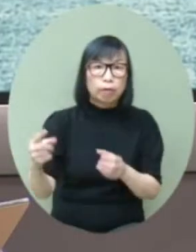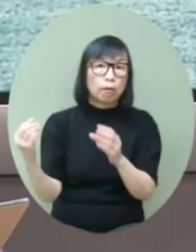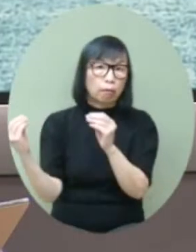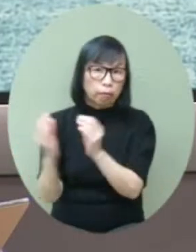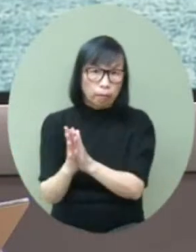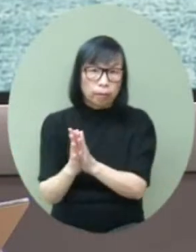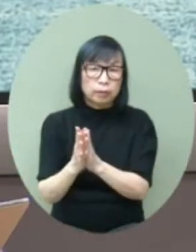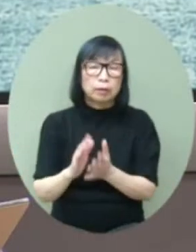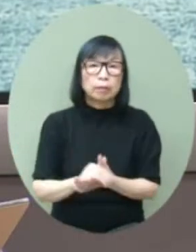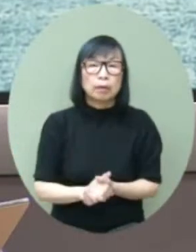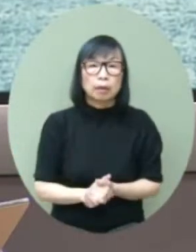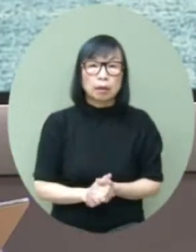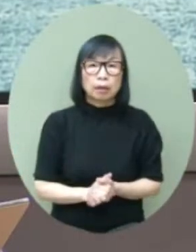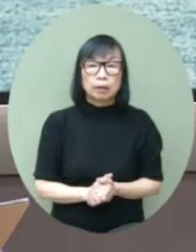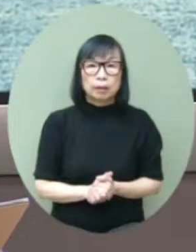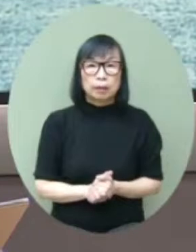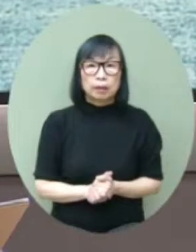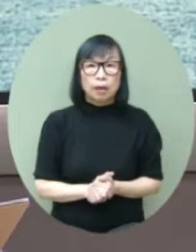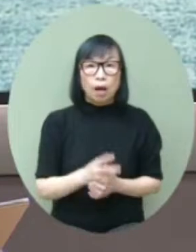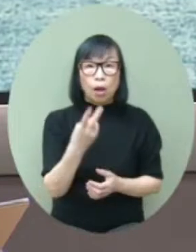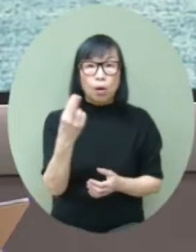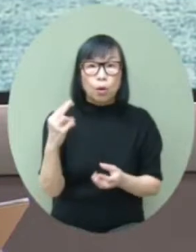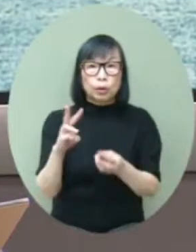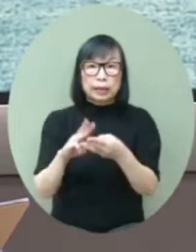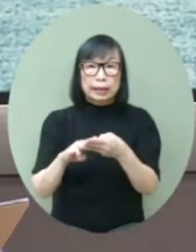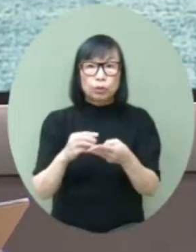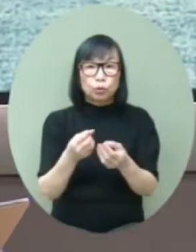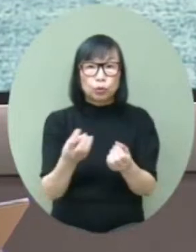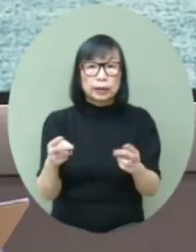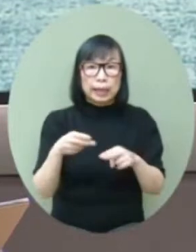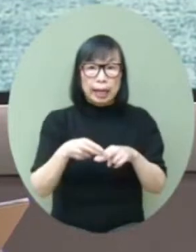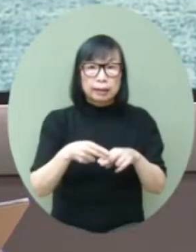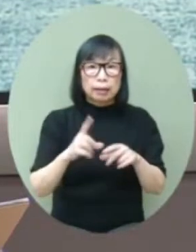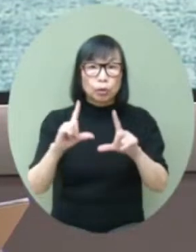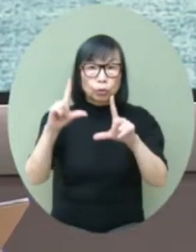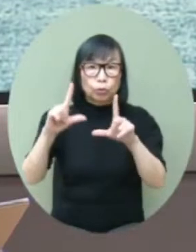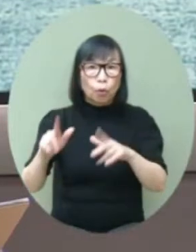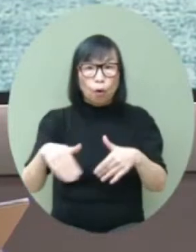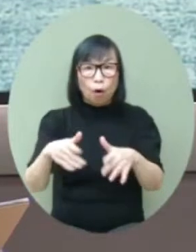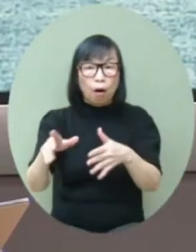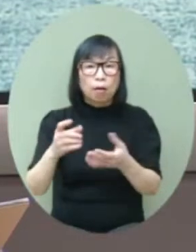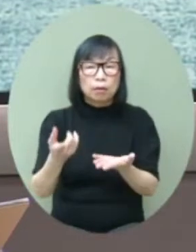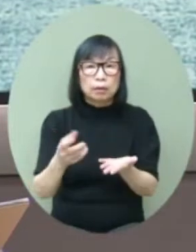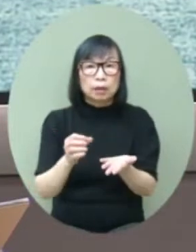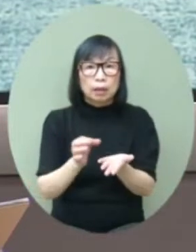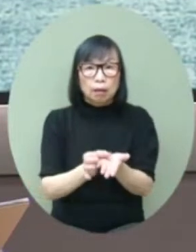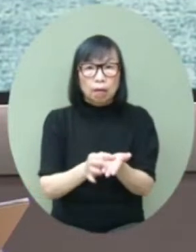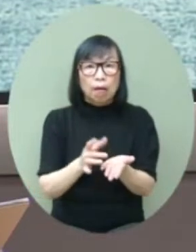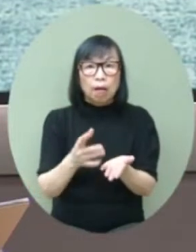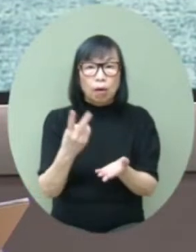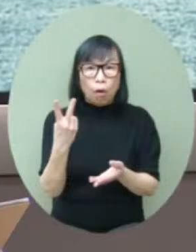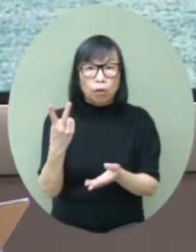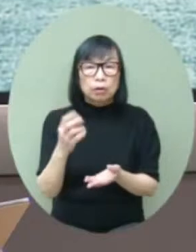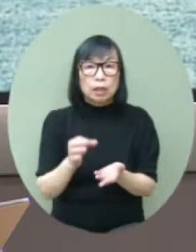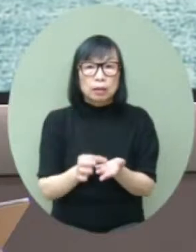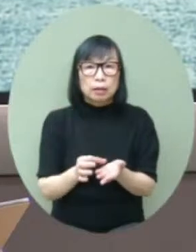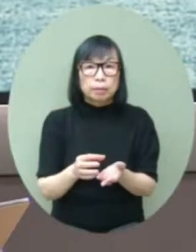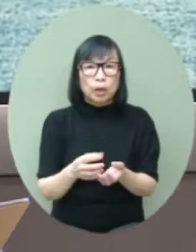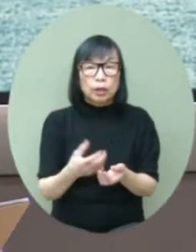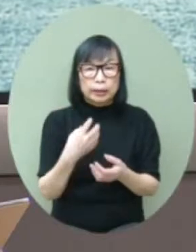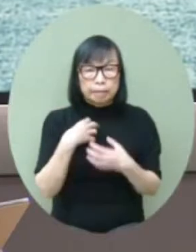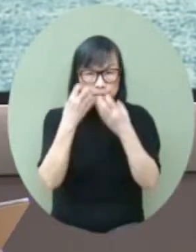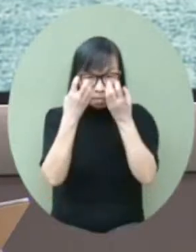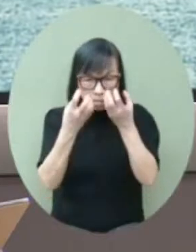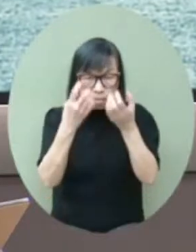then they would be infected in the same place. For the Six Garden and the East Ocean Lafayette